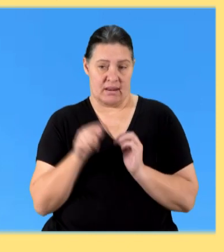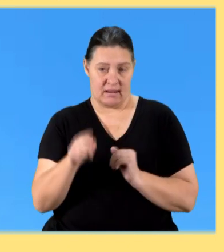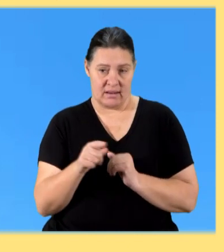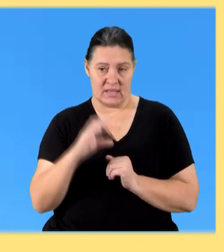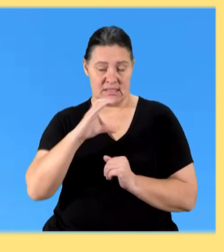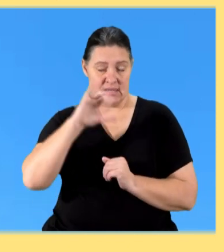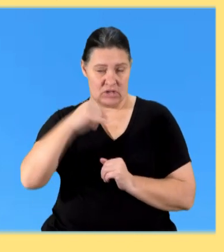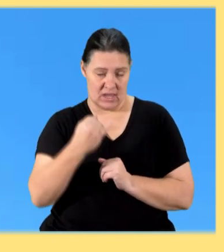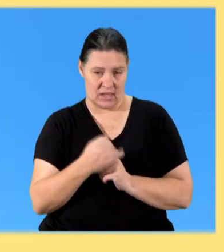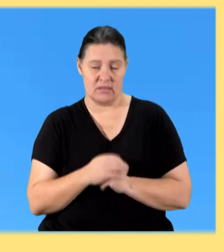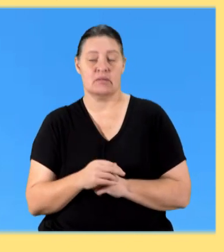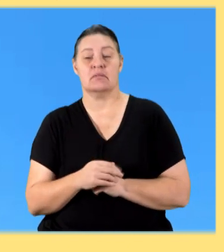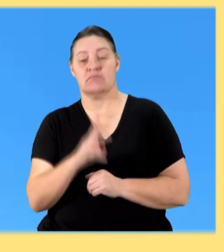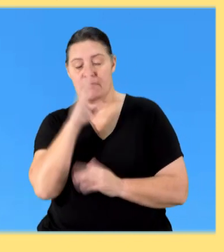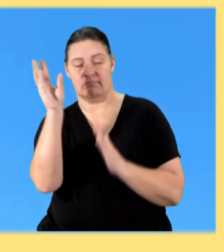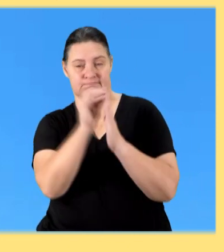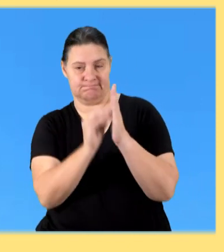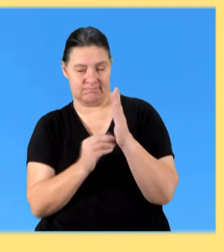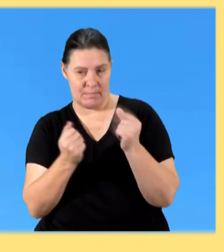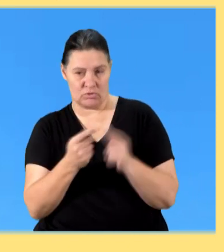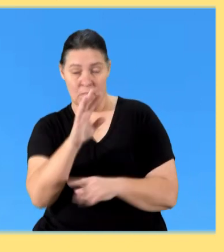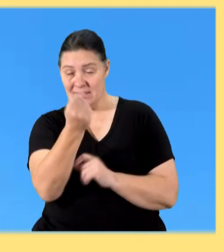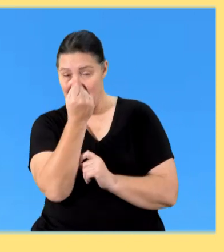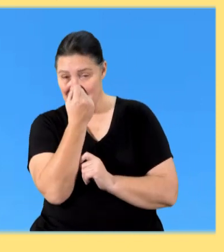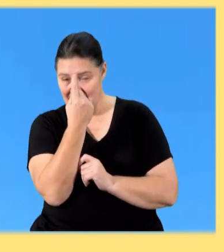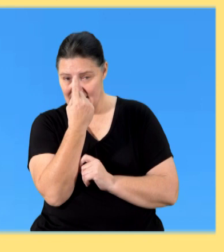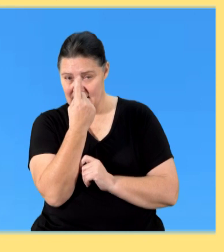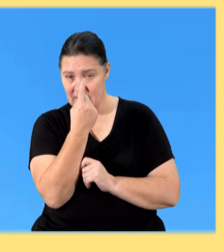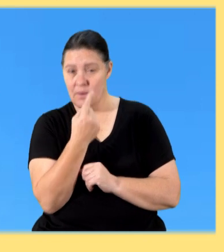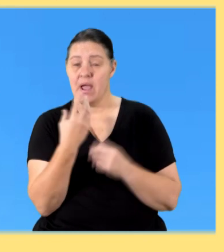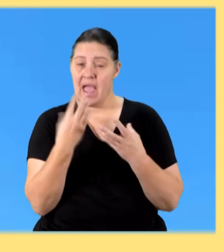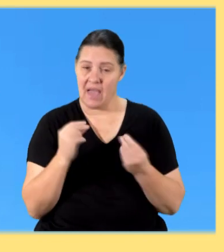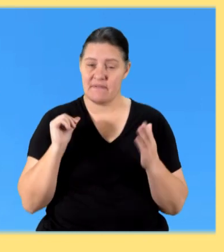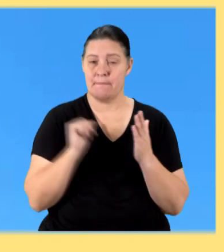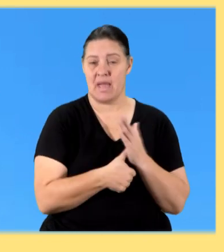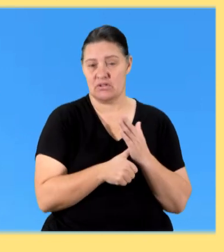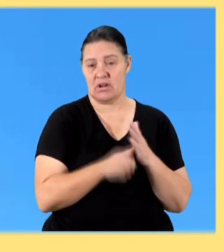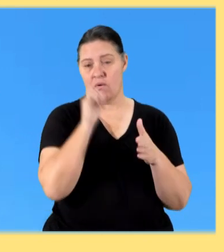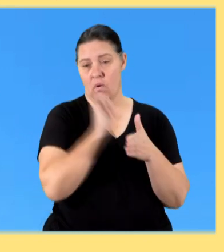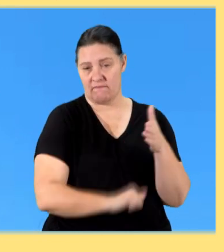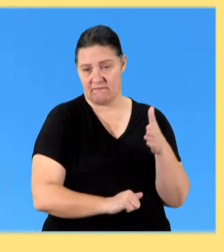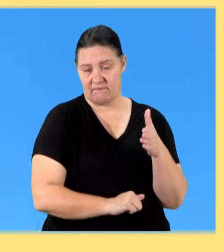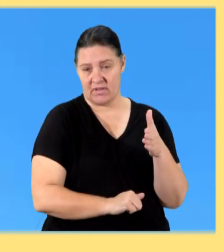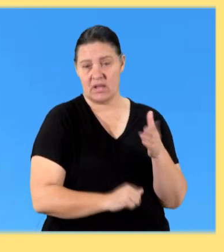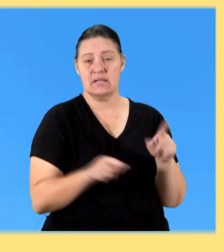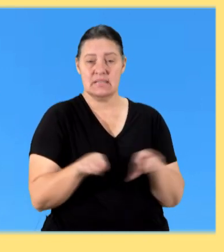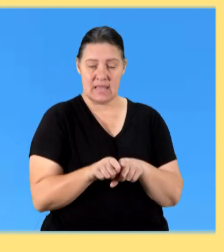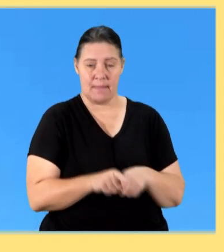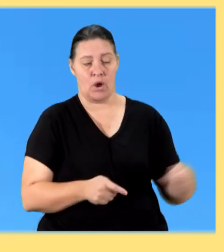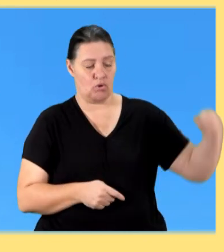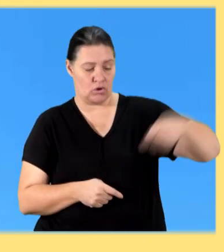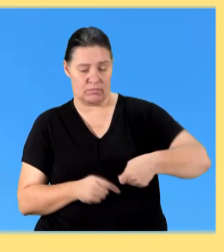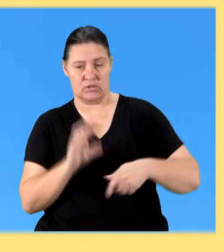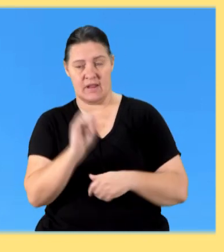to record amounts in here. You have to understand that we have pension fund deduction as well as